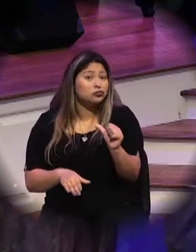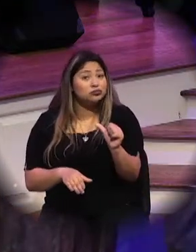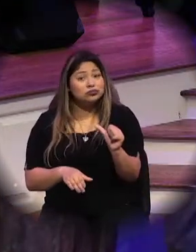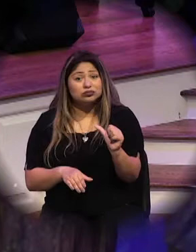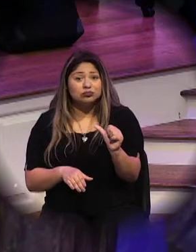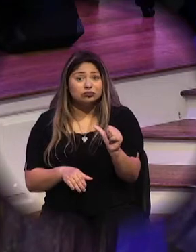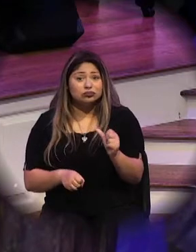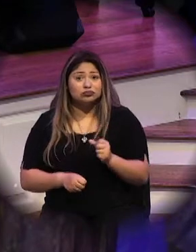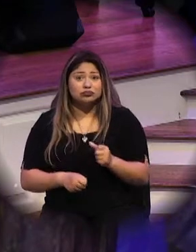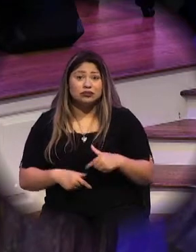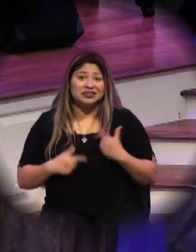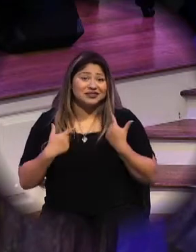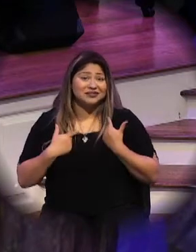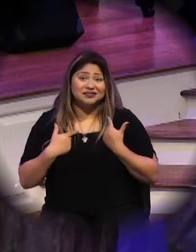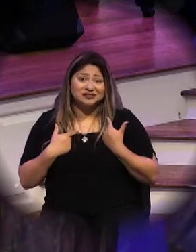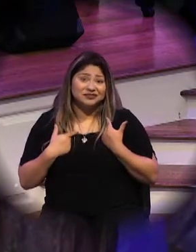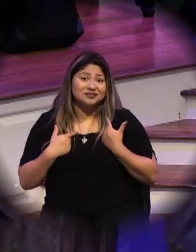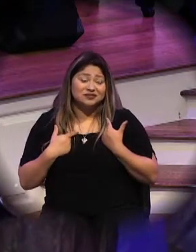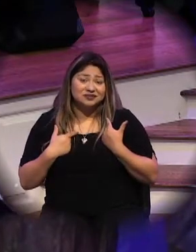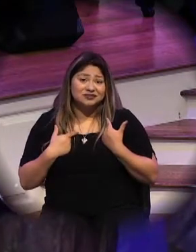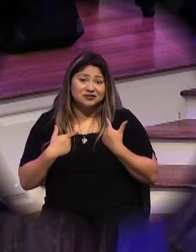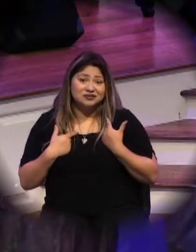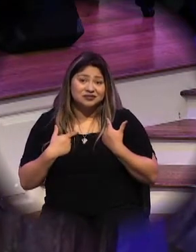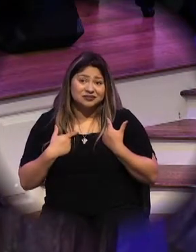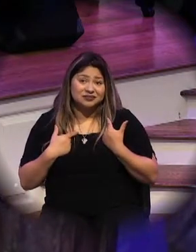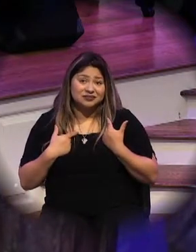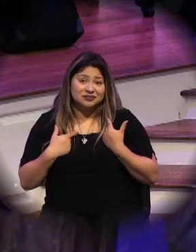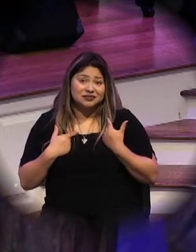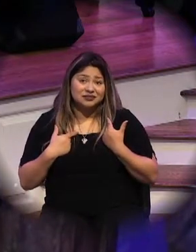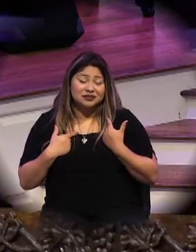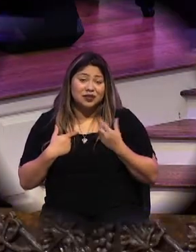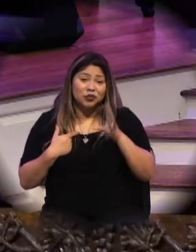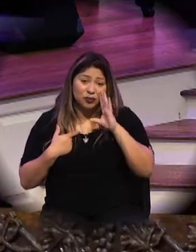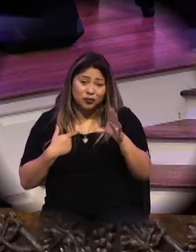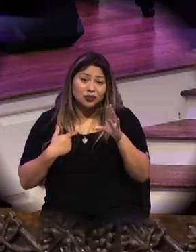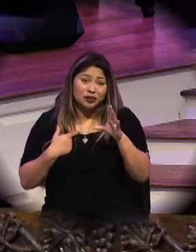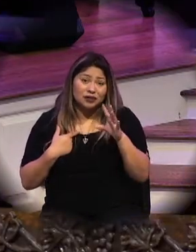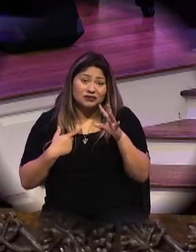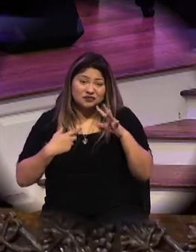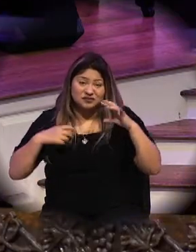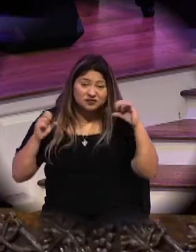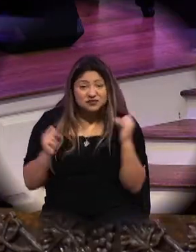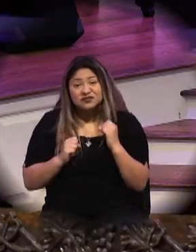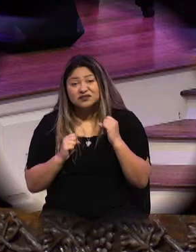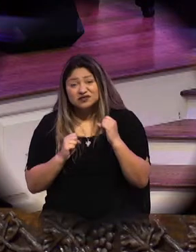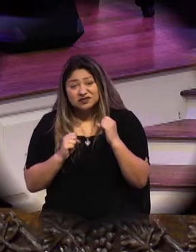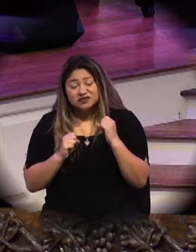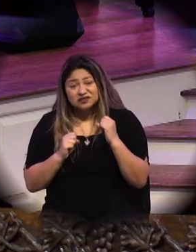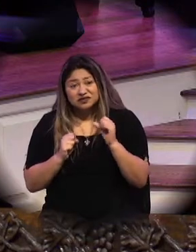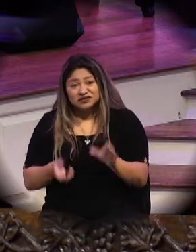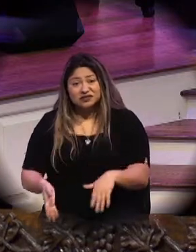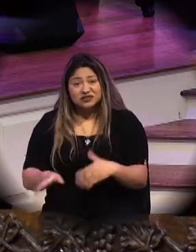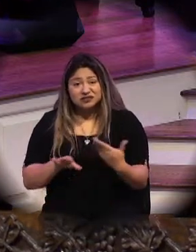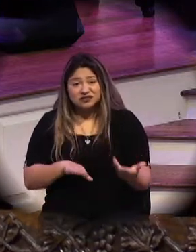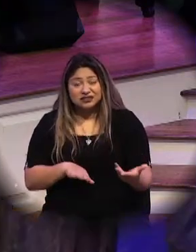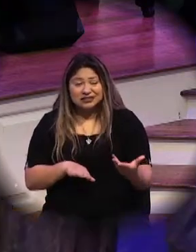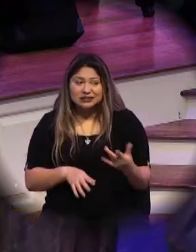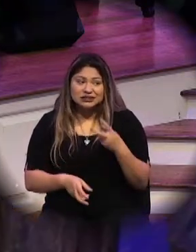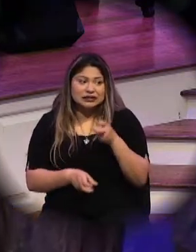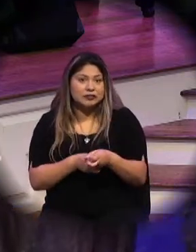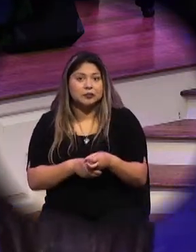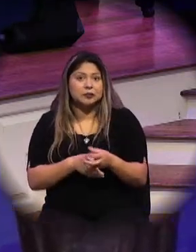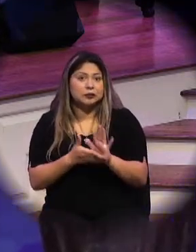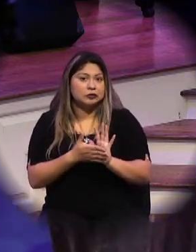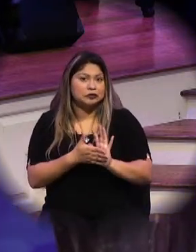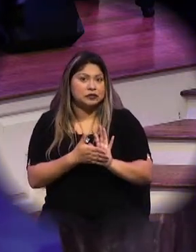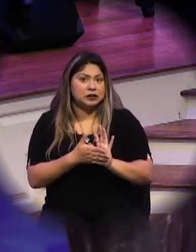them is killed, the baby will freeze to death in the harshness of the Antarctic. It's a tough movie to watch with your kids. You know, we get into that as